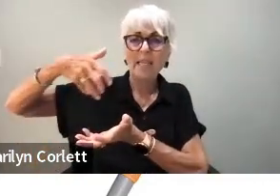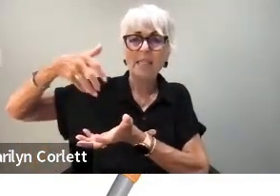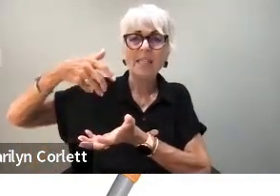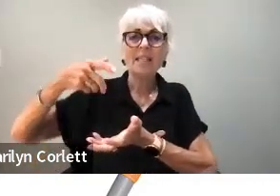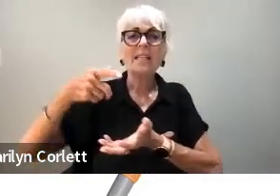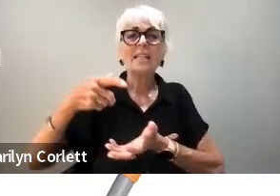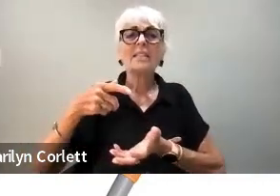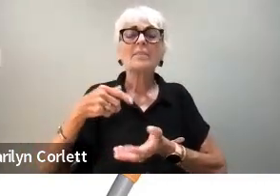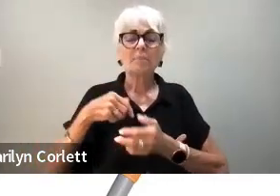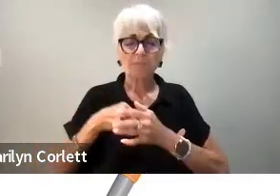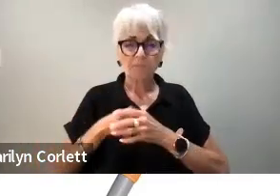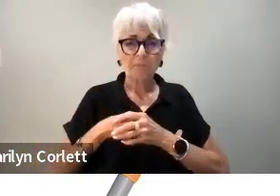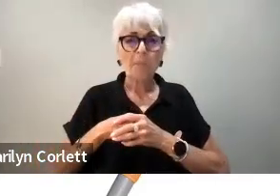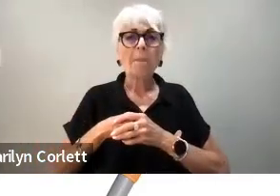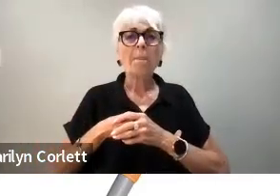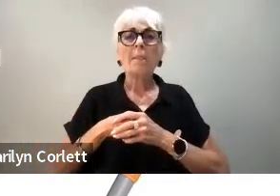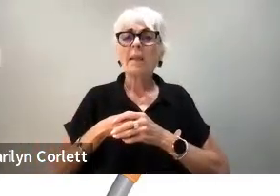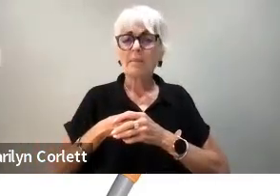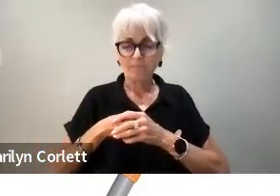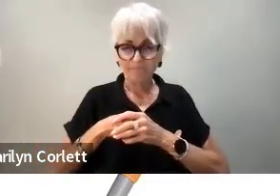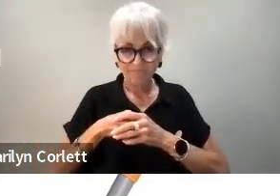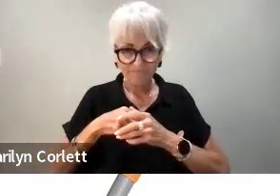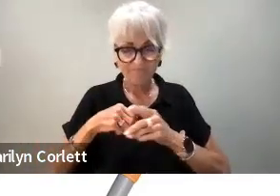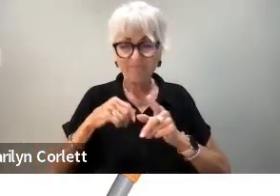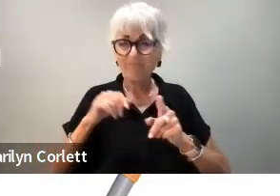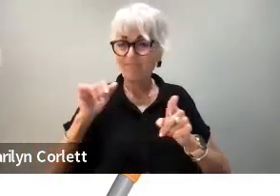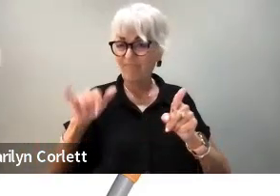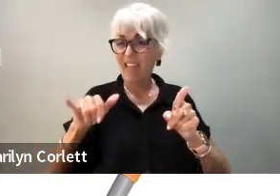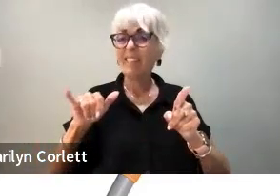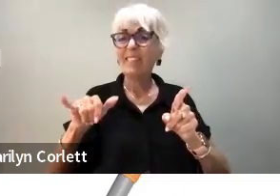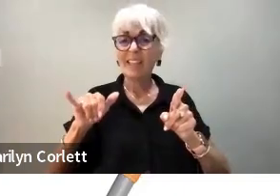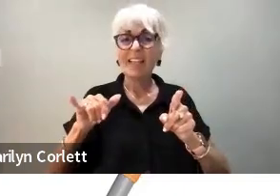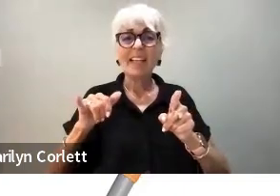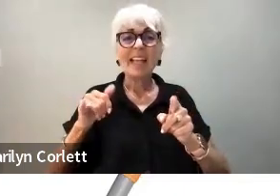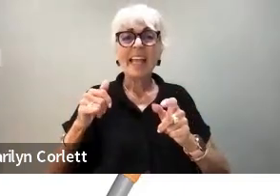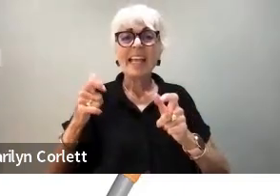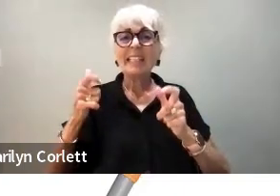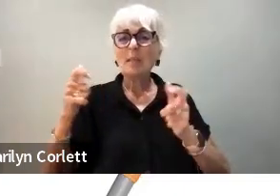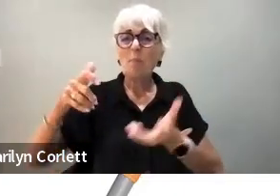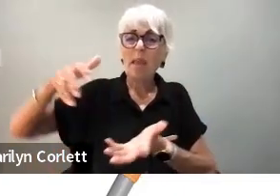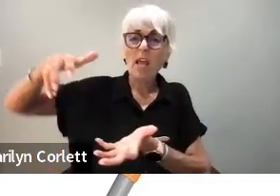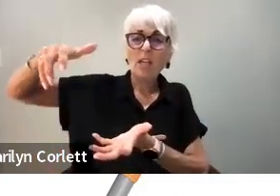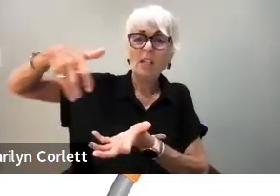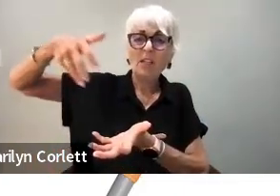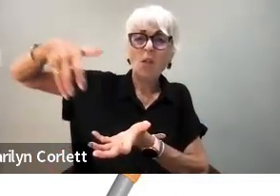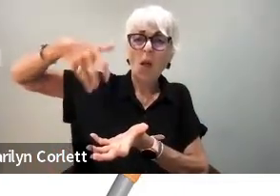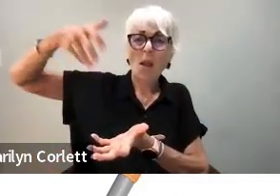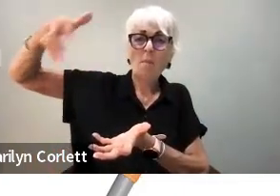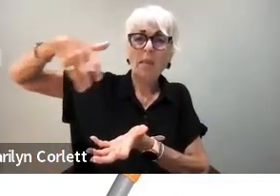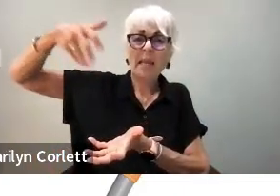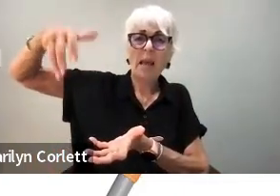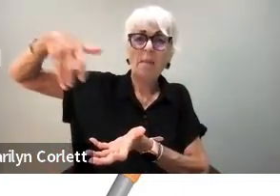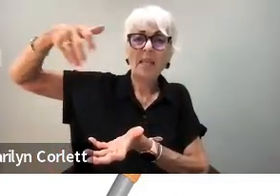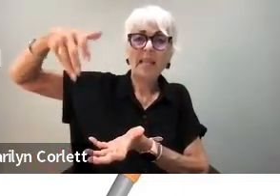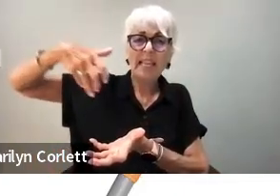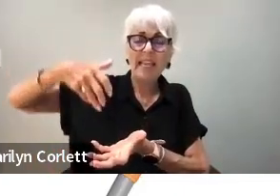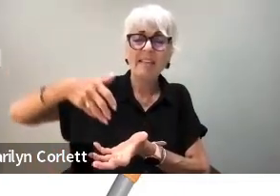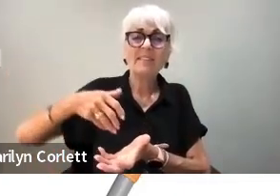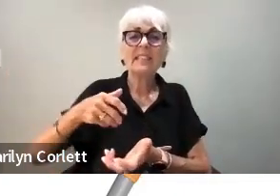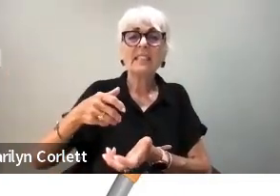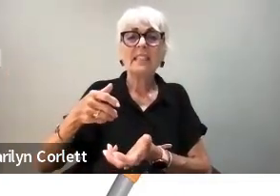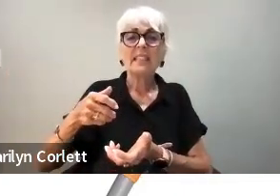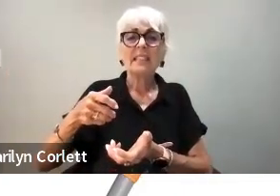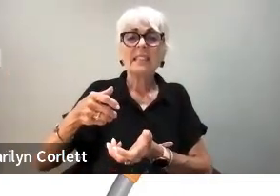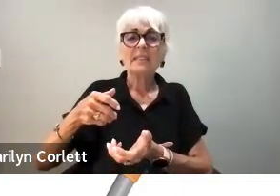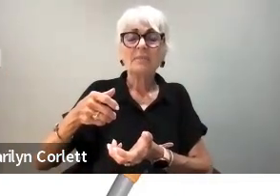screen. It's exactly that. It's like a big claw to kind of pick up the leaves so that you can put them